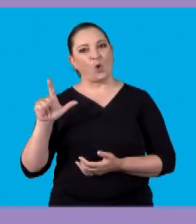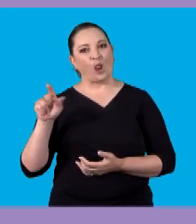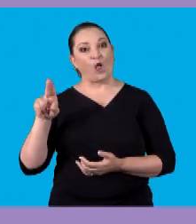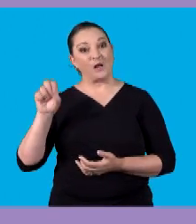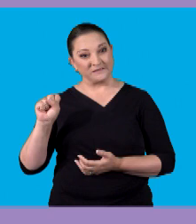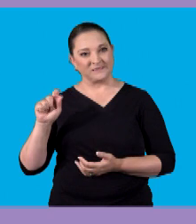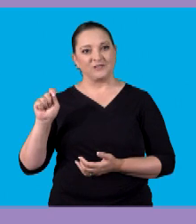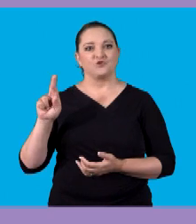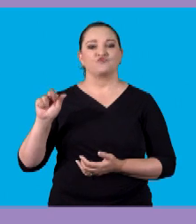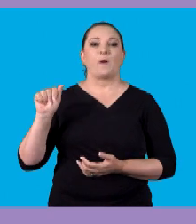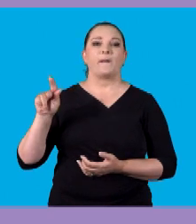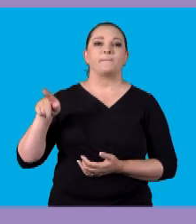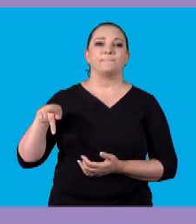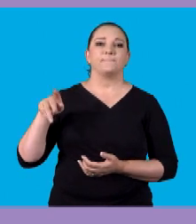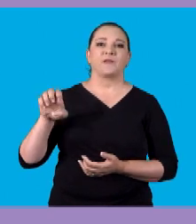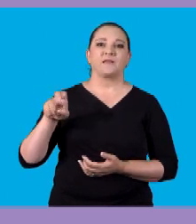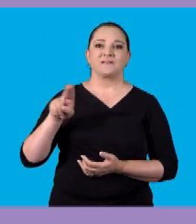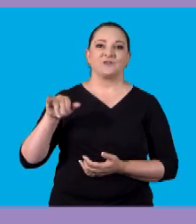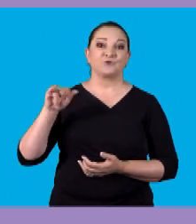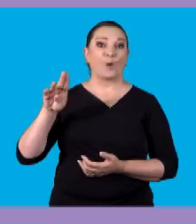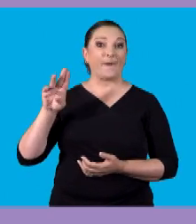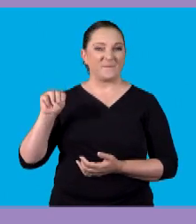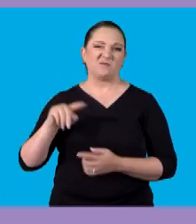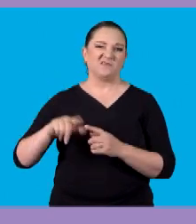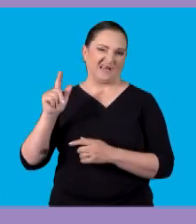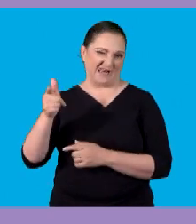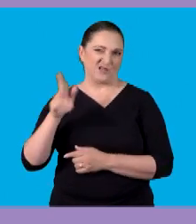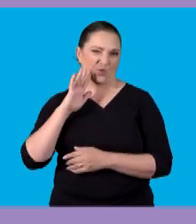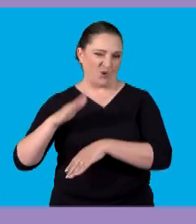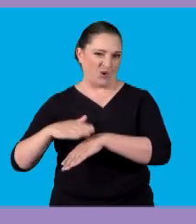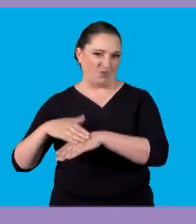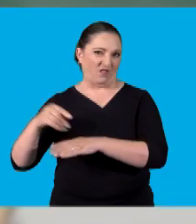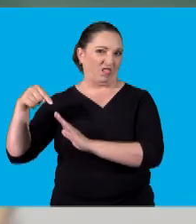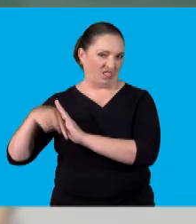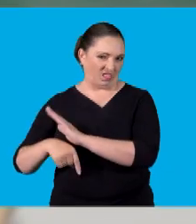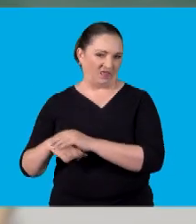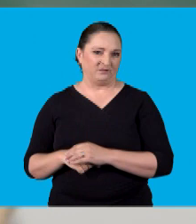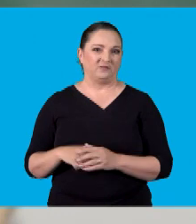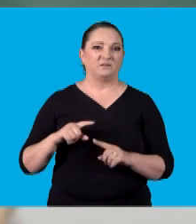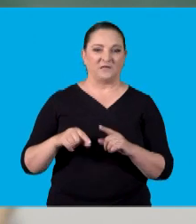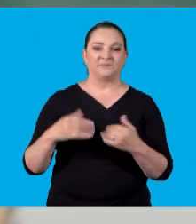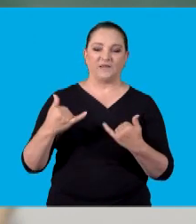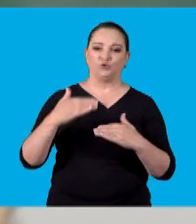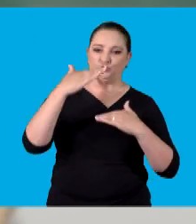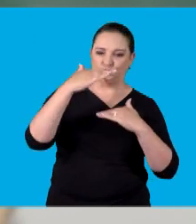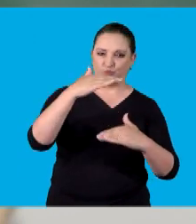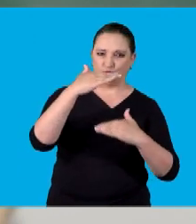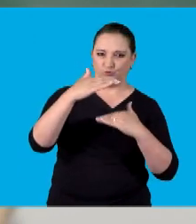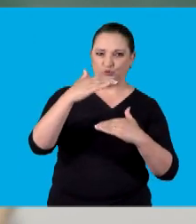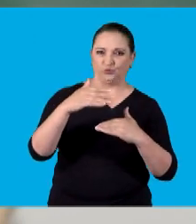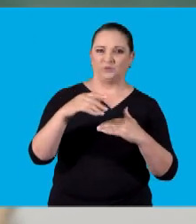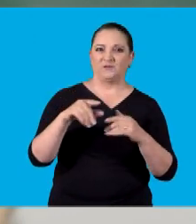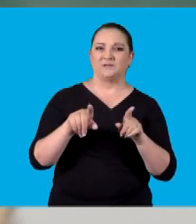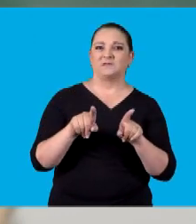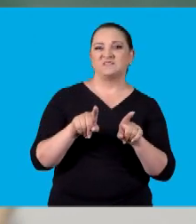in more detail later on. But when it's an isosceles trapezium, then we also have two sides that are